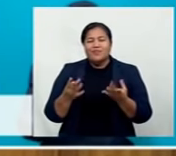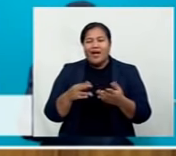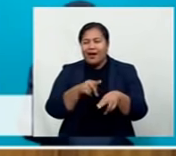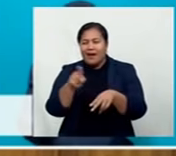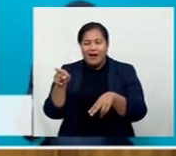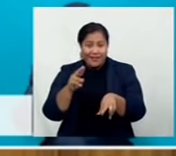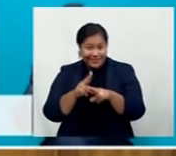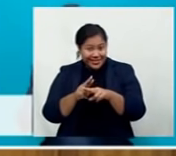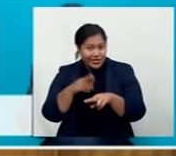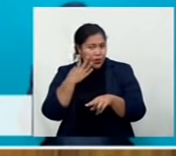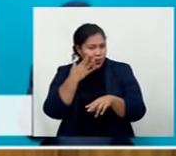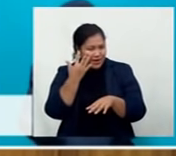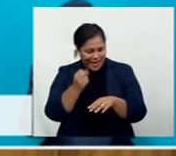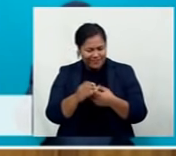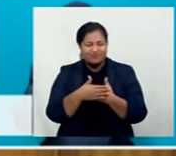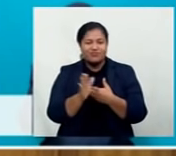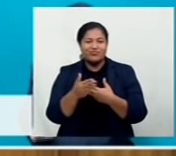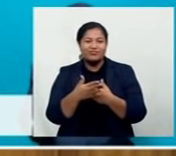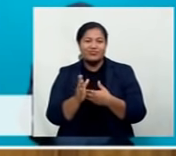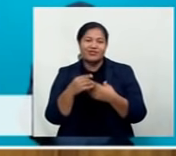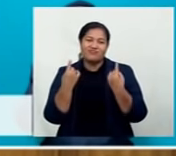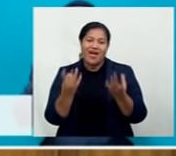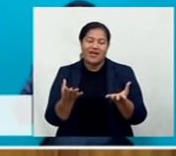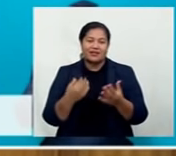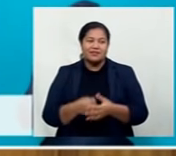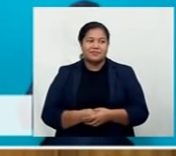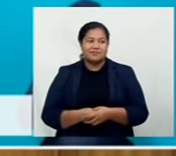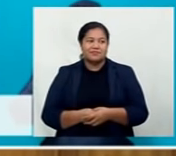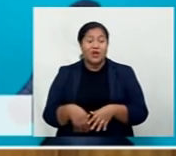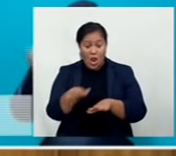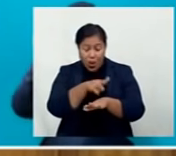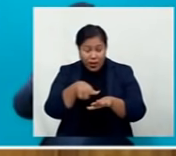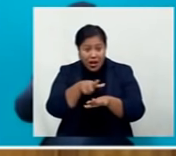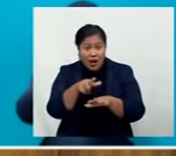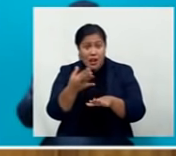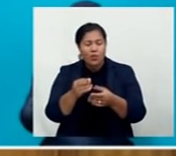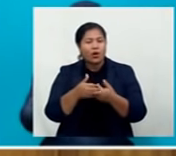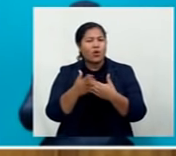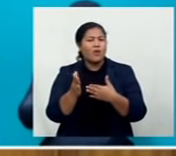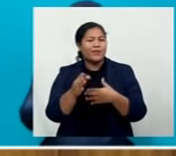the inevitable reopening. Domestically, we are opening up in